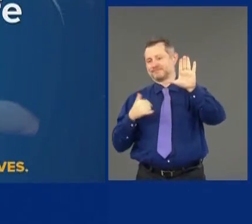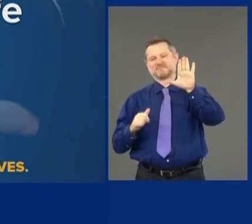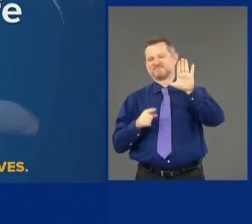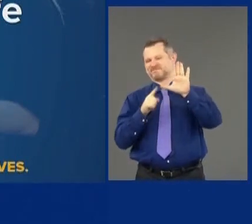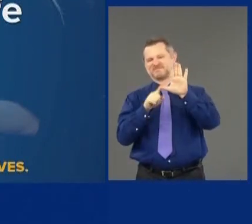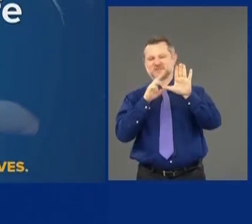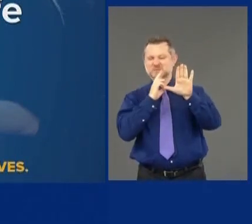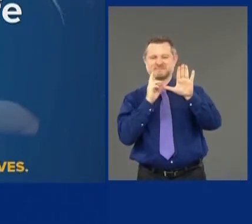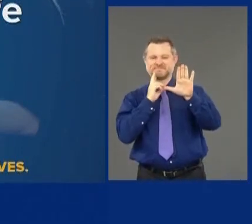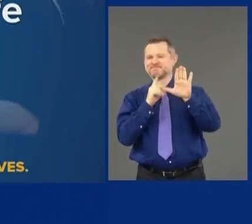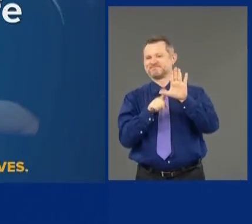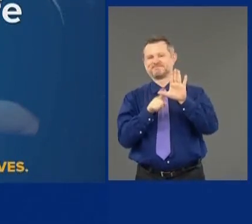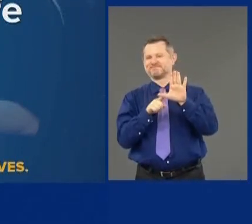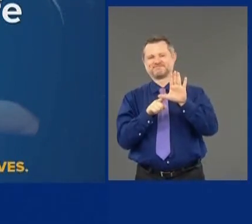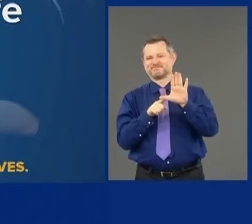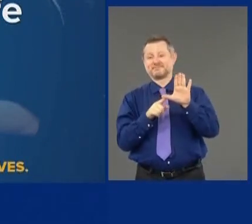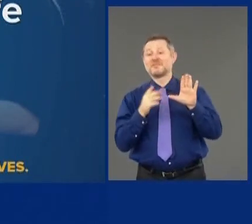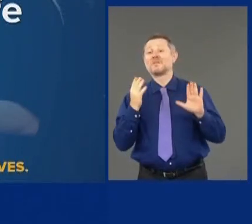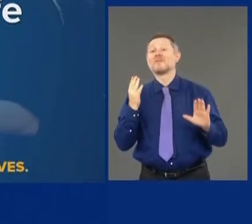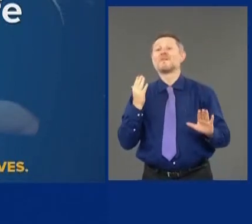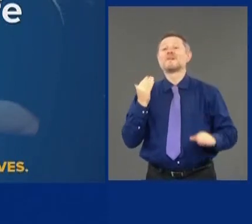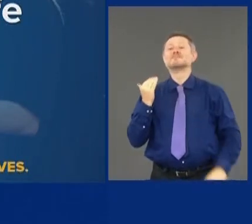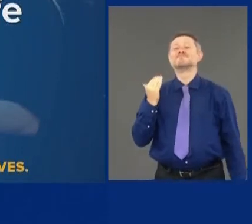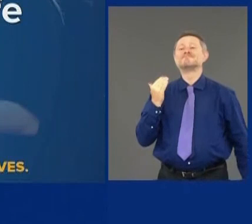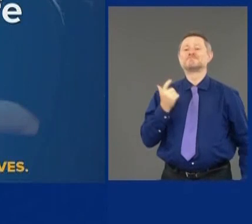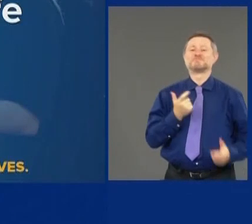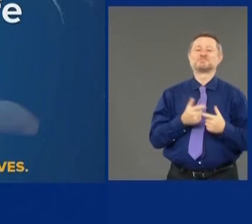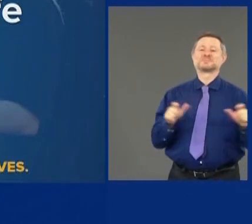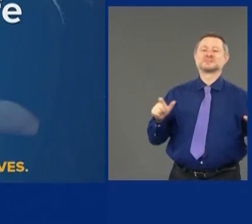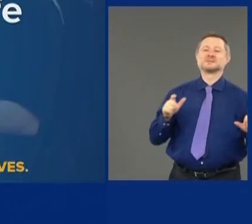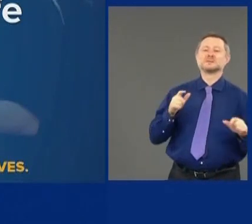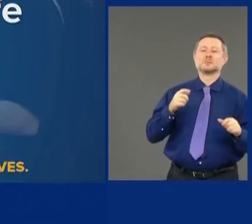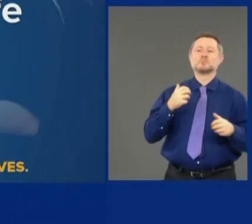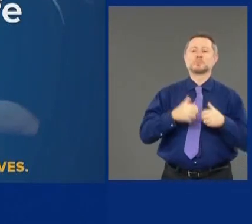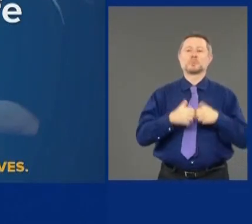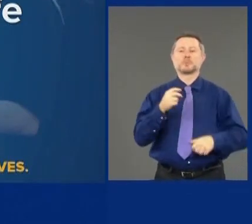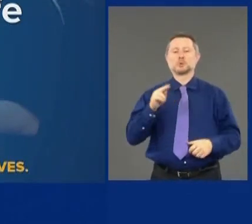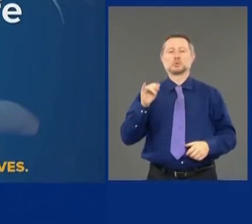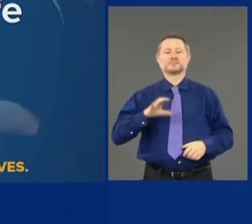frankly, it's a problem that is most pronounced in New York City.